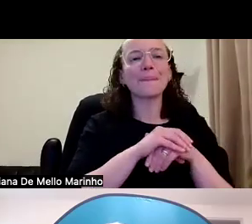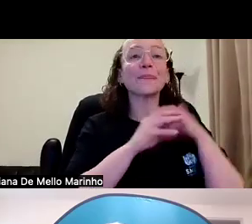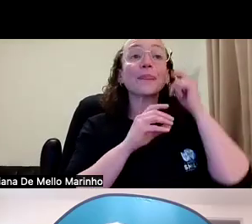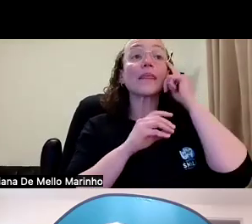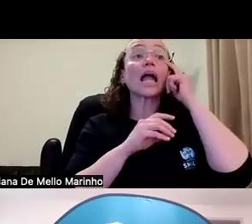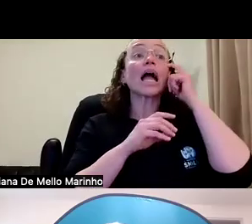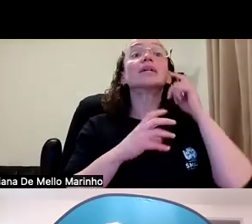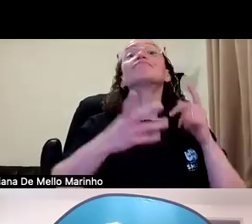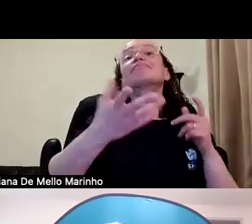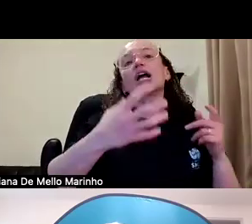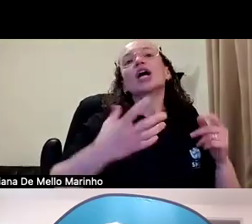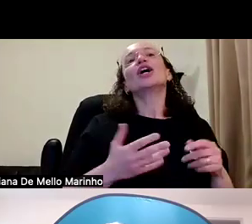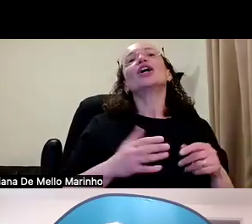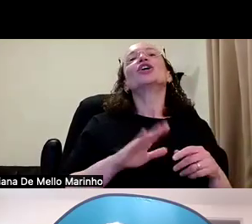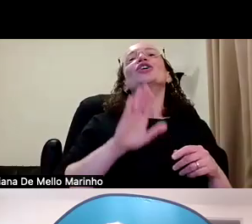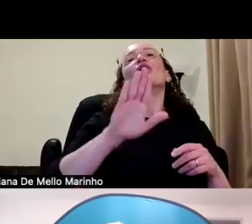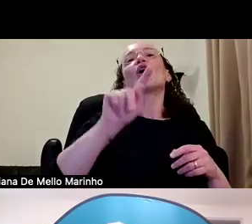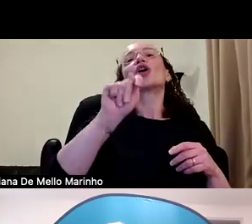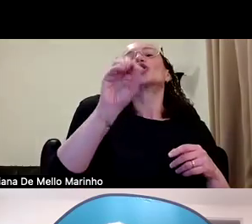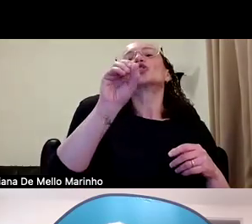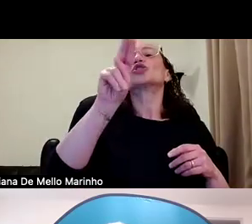to show them a lot of things.